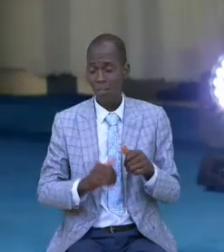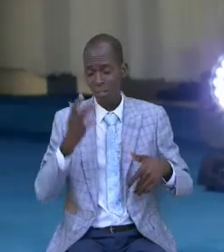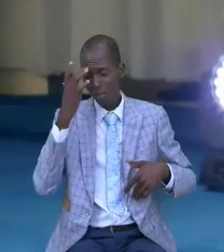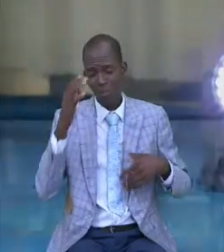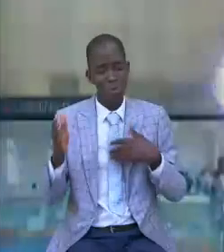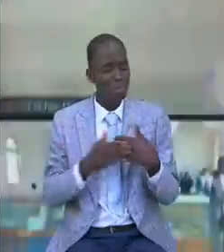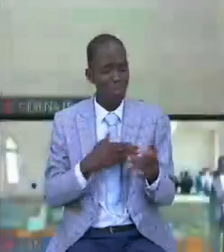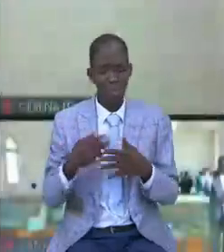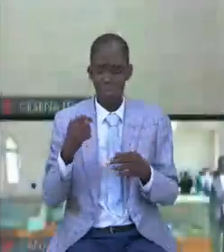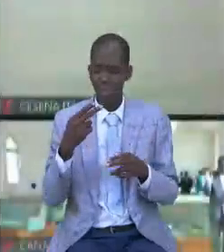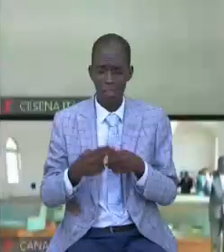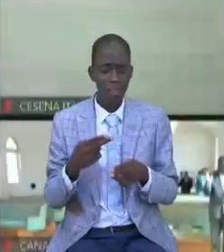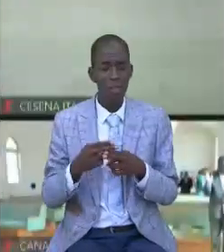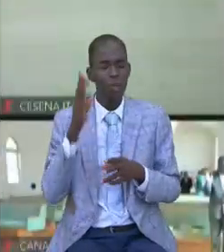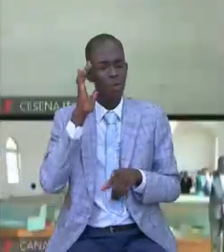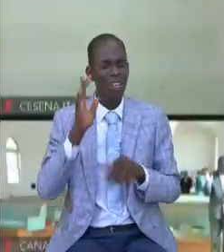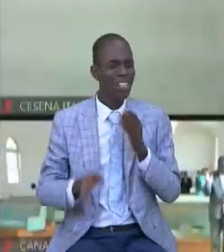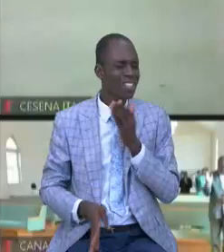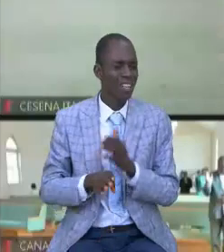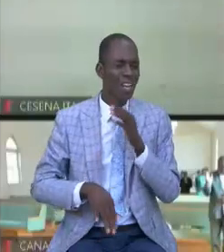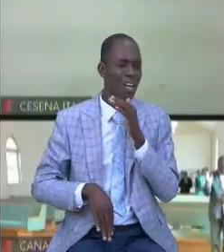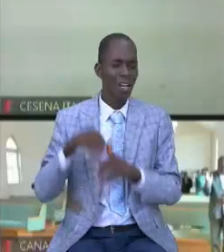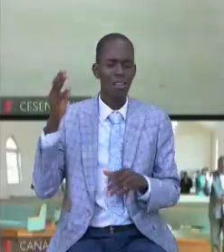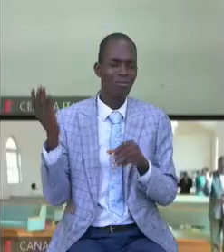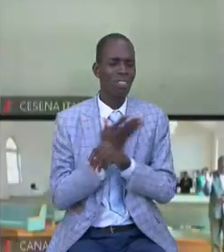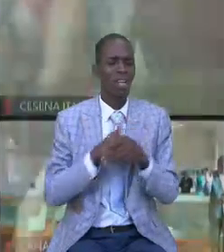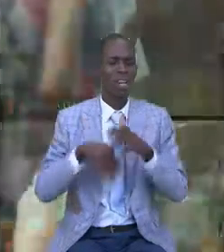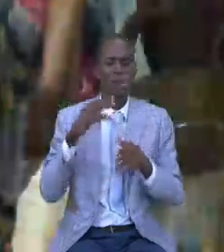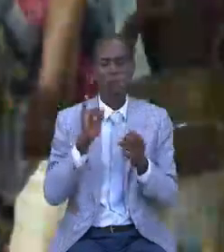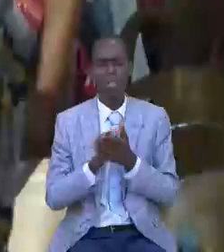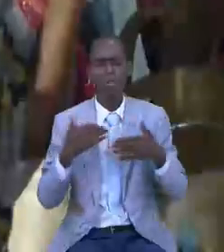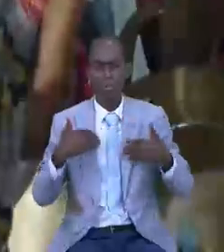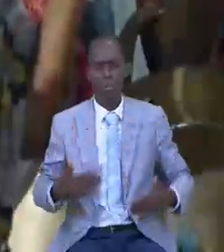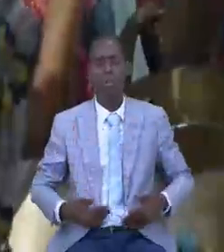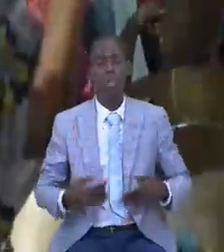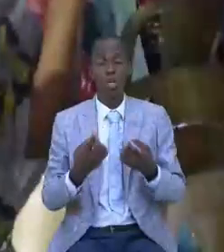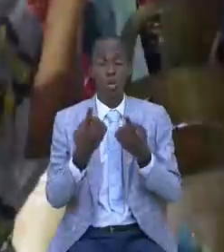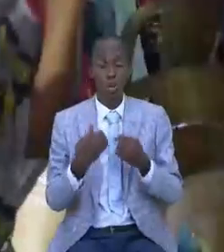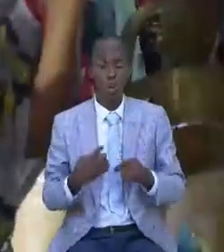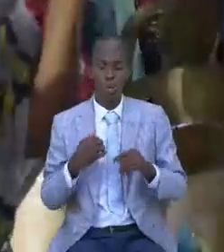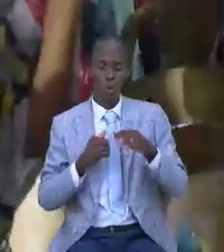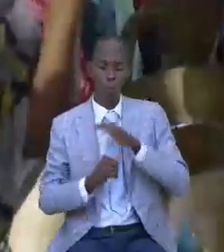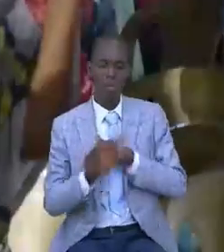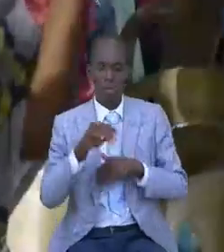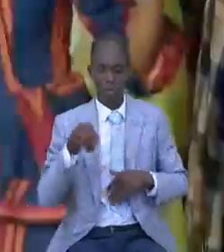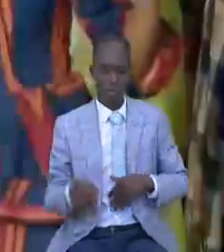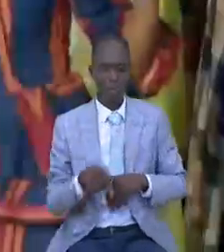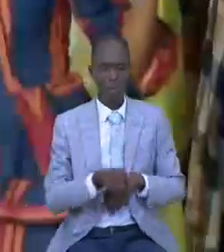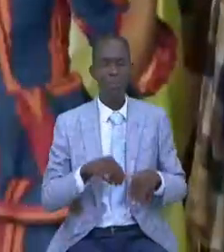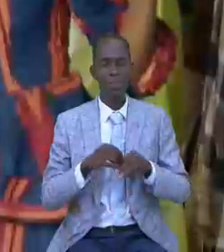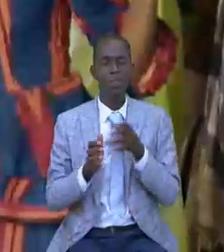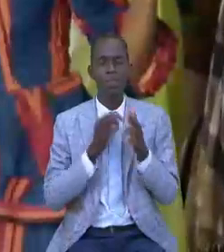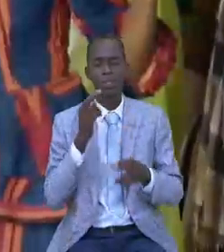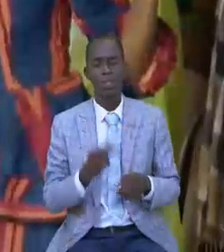the name, will get out of that body. Come under your feet. And